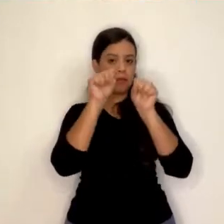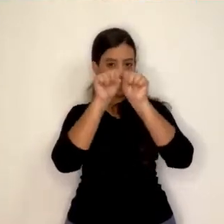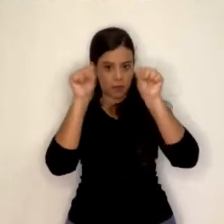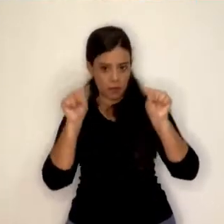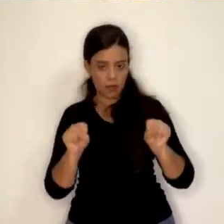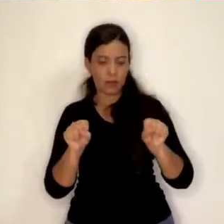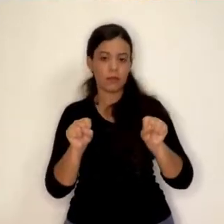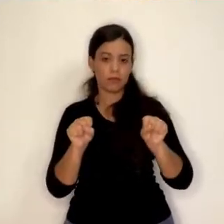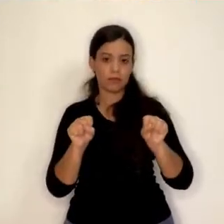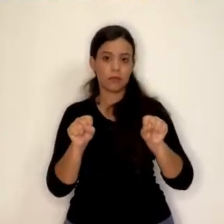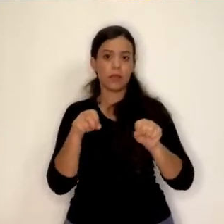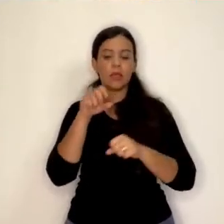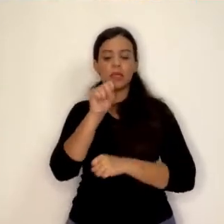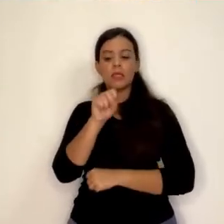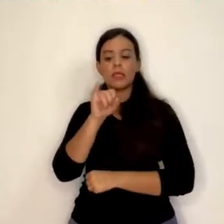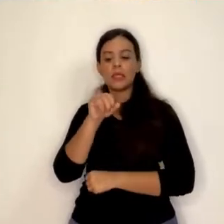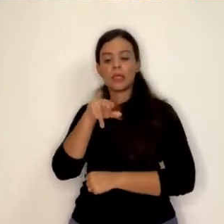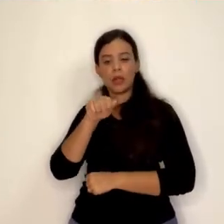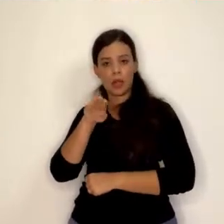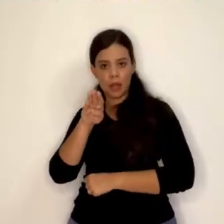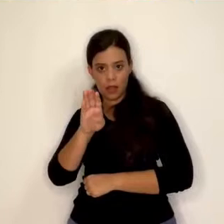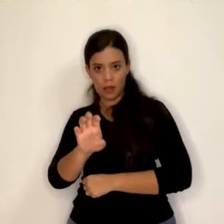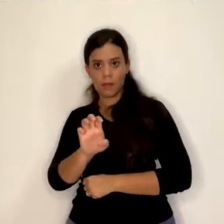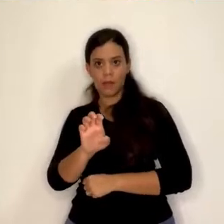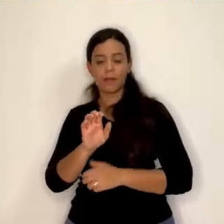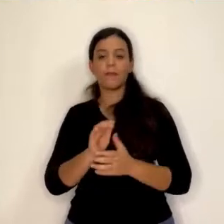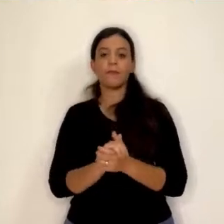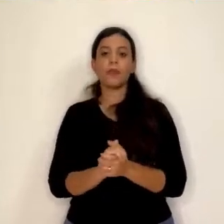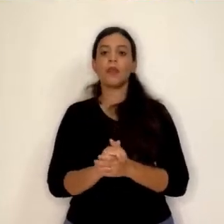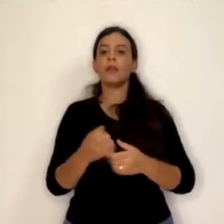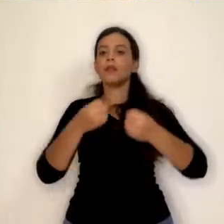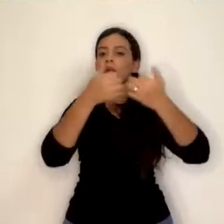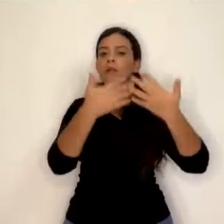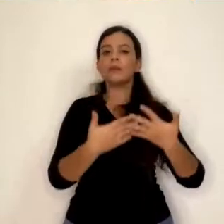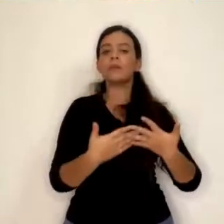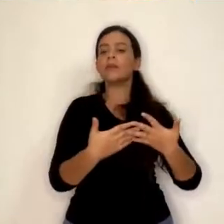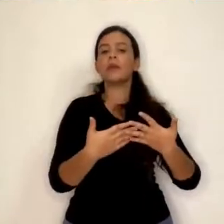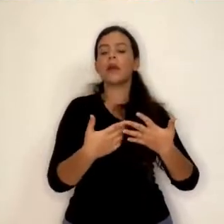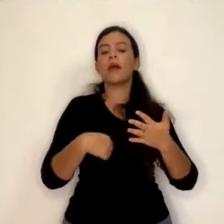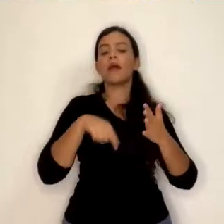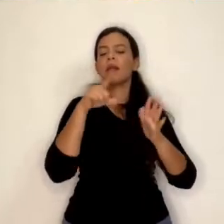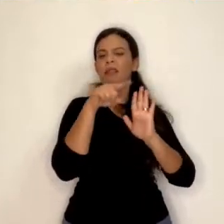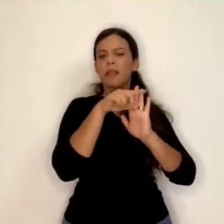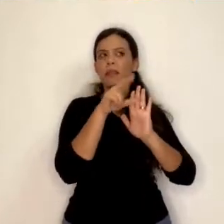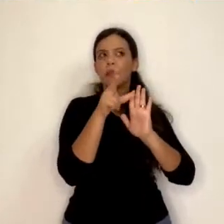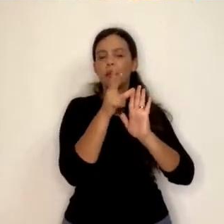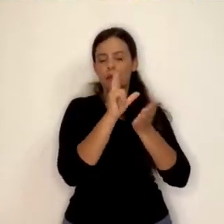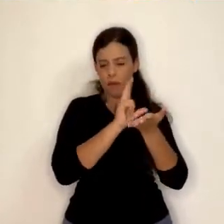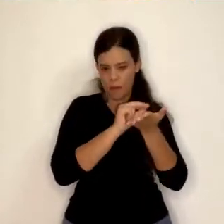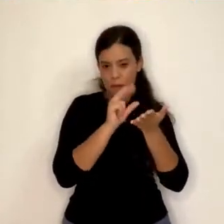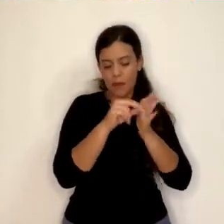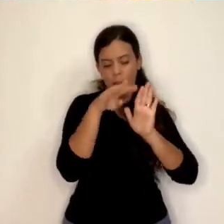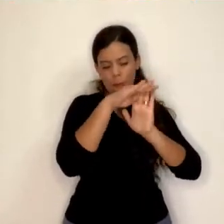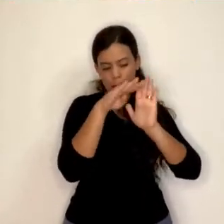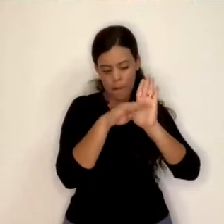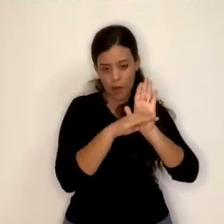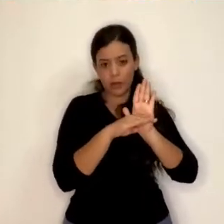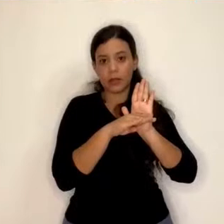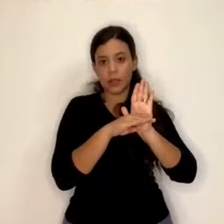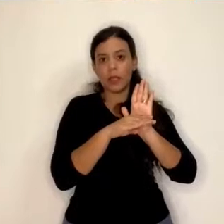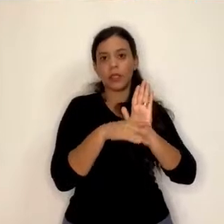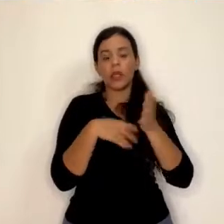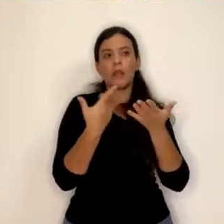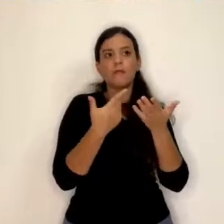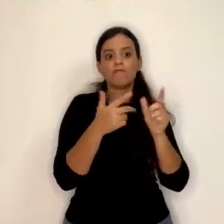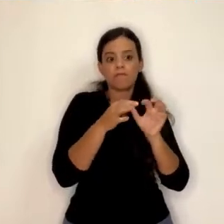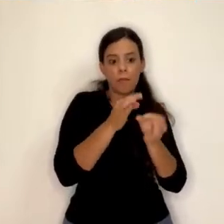in a plan that is predicted the national project of basic education. The SINAEB has had a